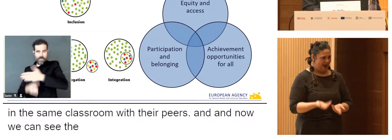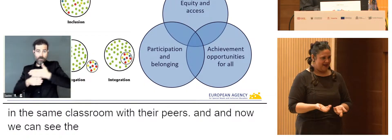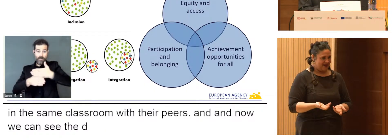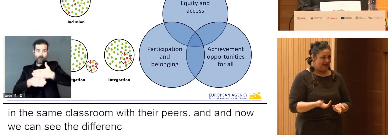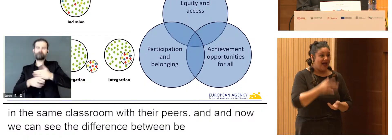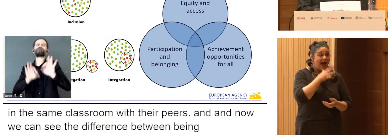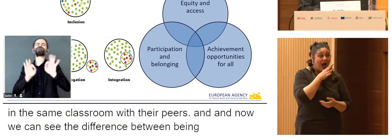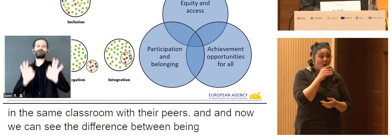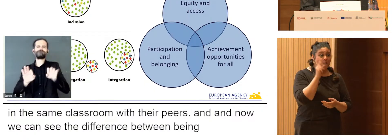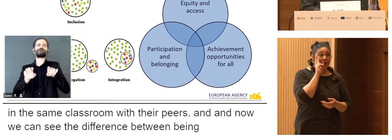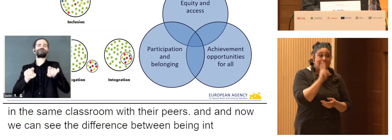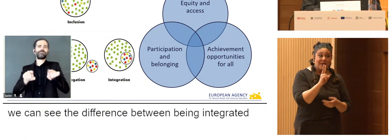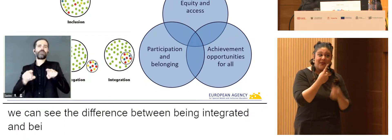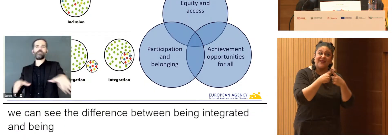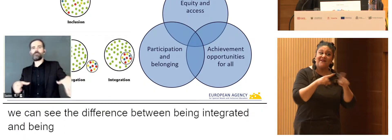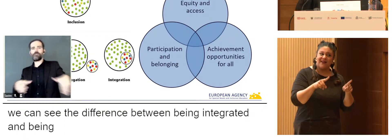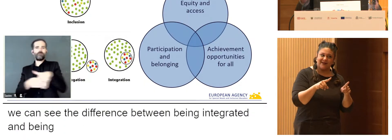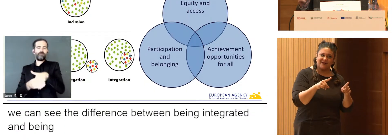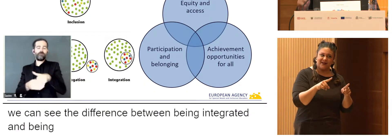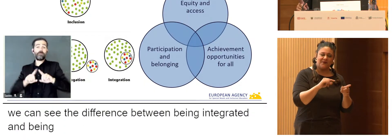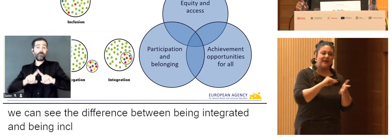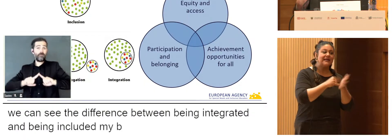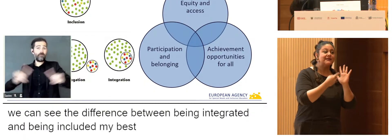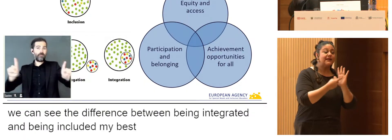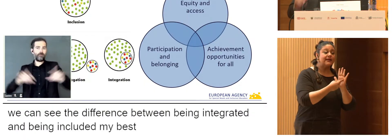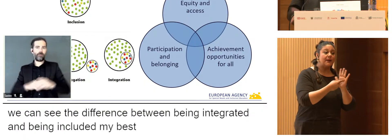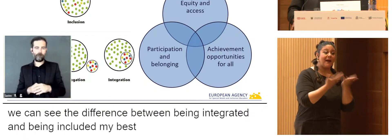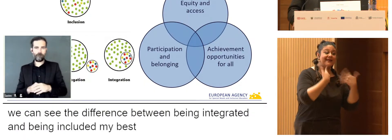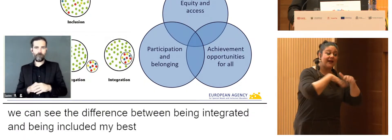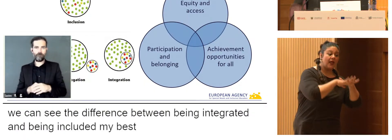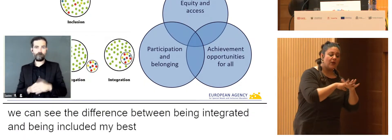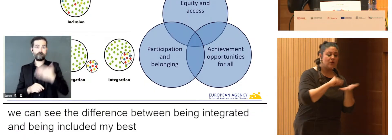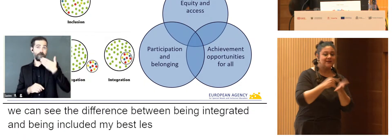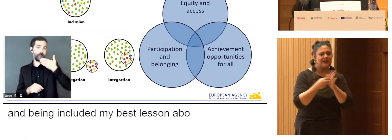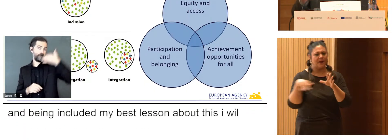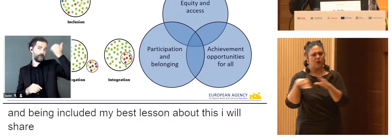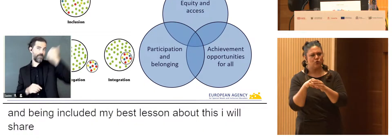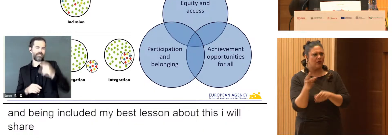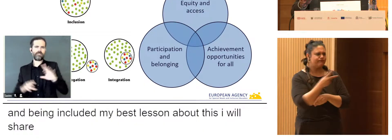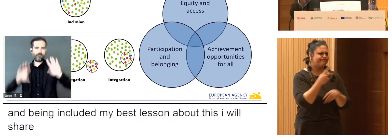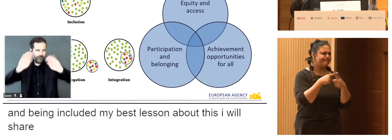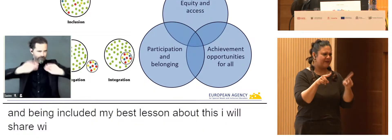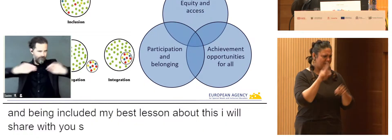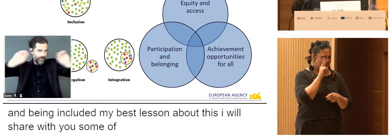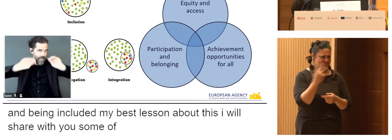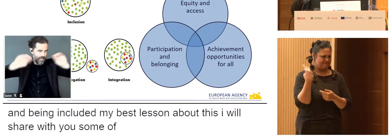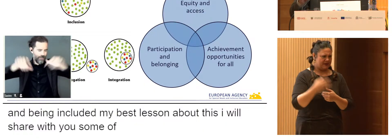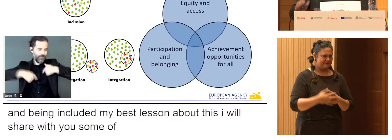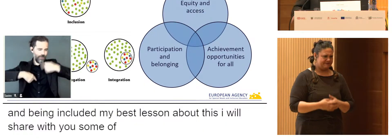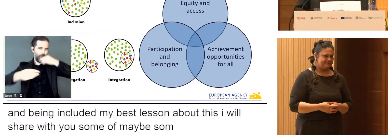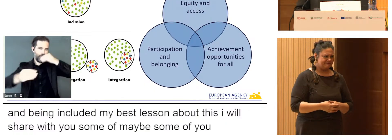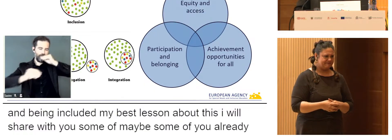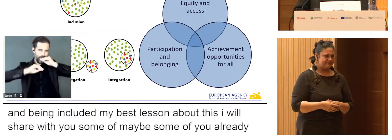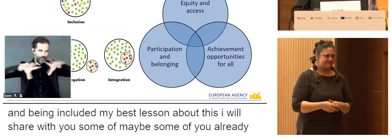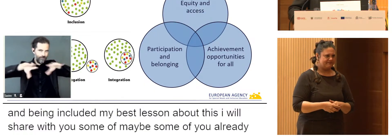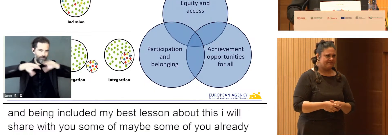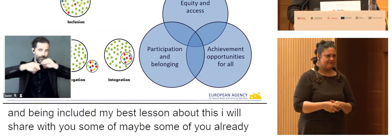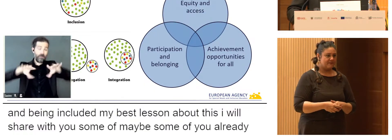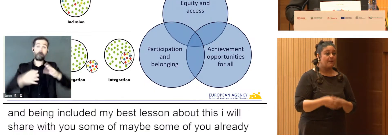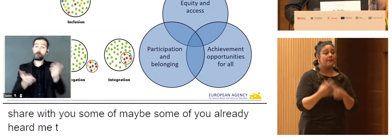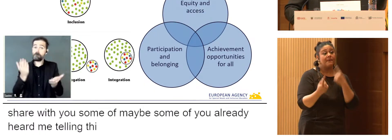integrated and being included. My best lesson about this I will share with you. Maybe some of you already heard me telling this